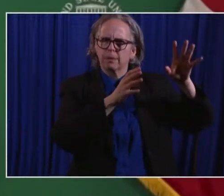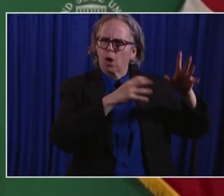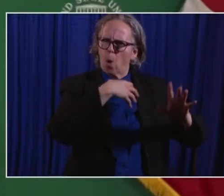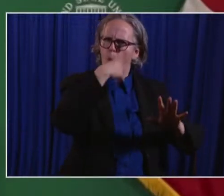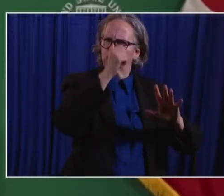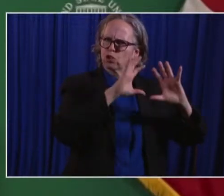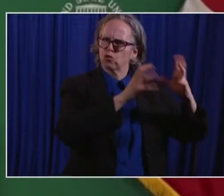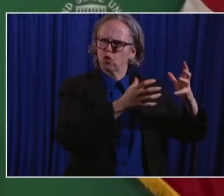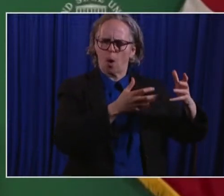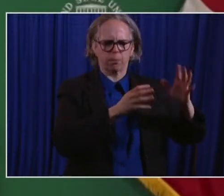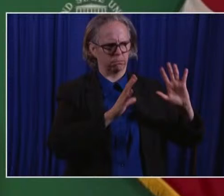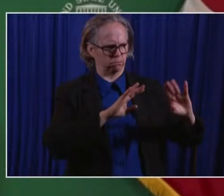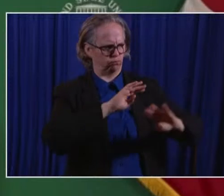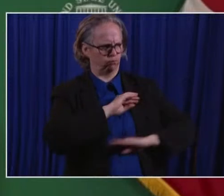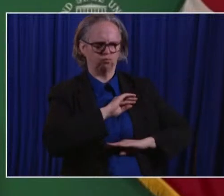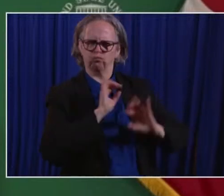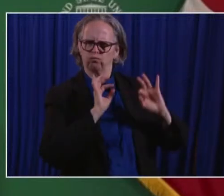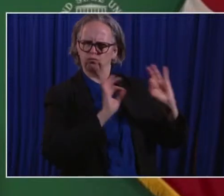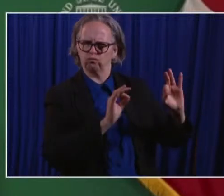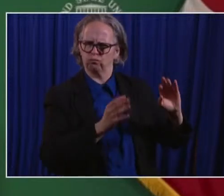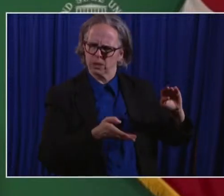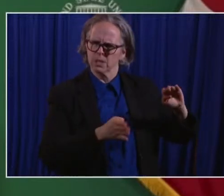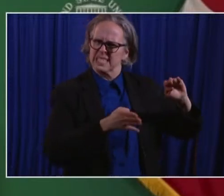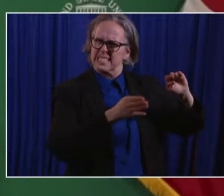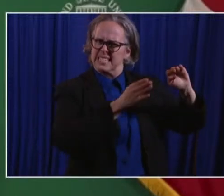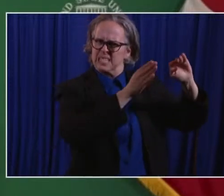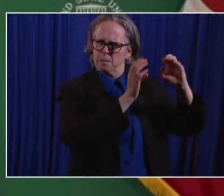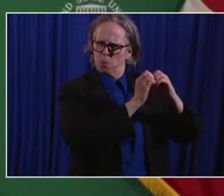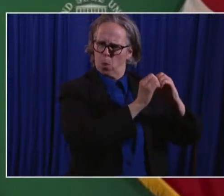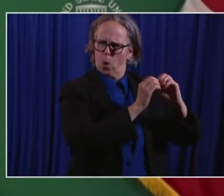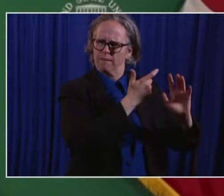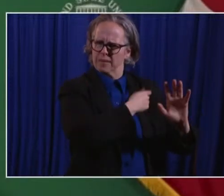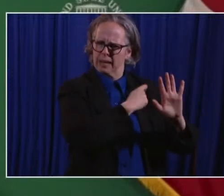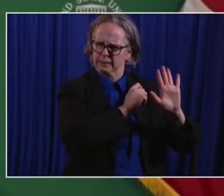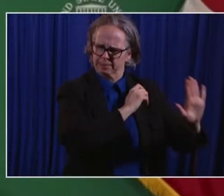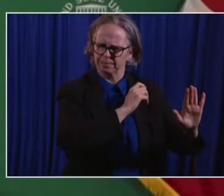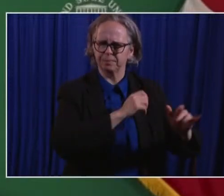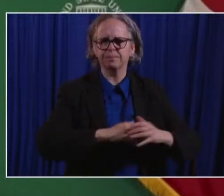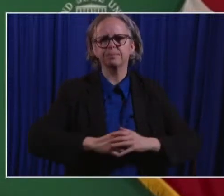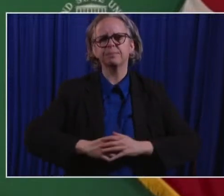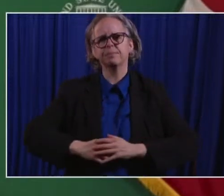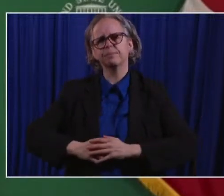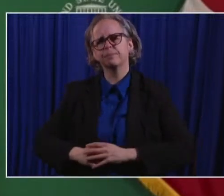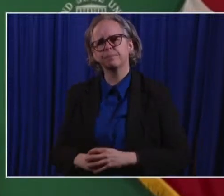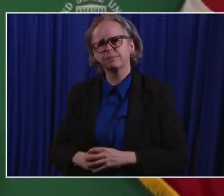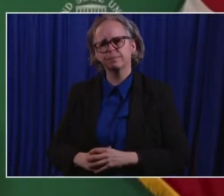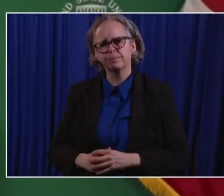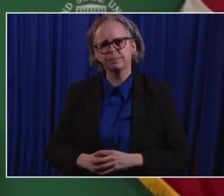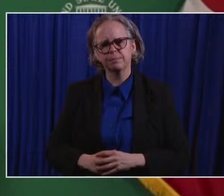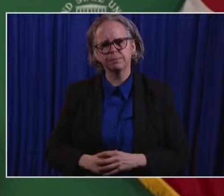moving as we move forward on those. Thanks, Eric.